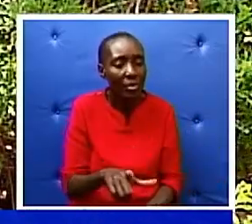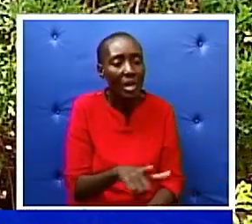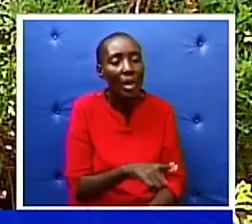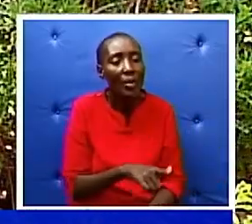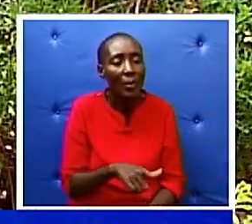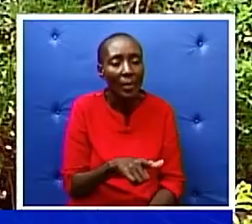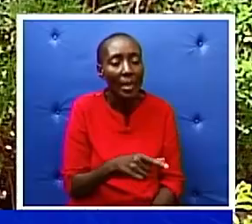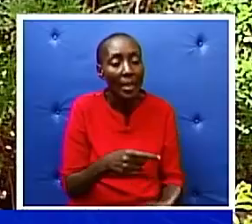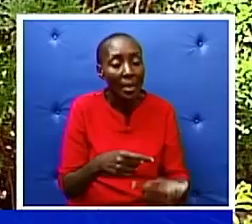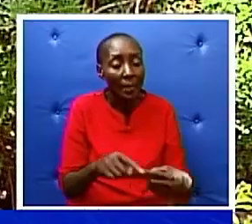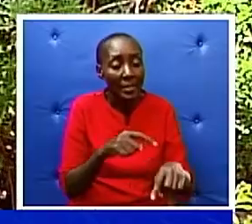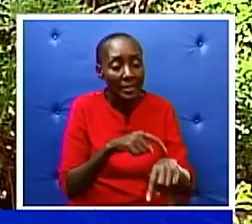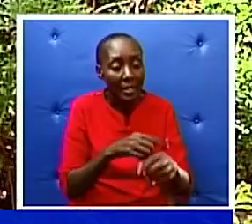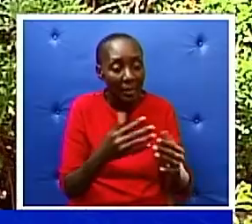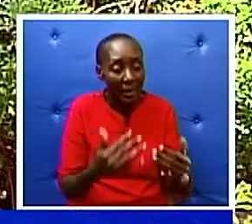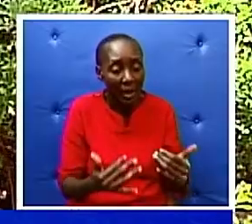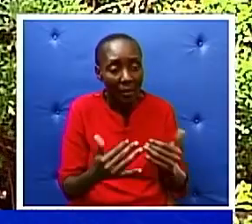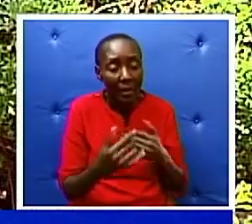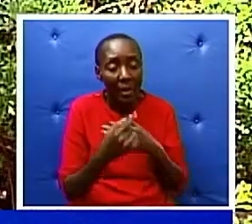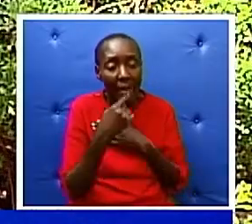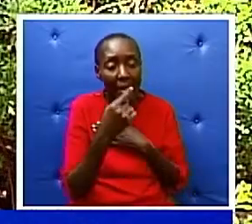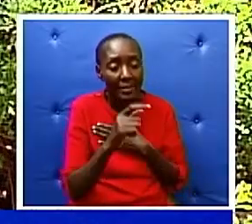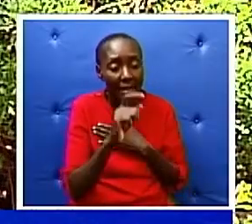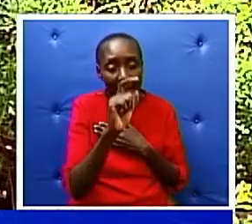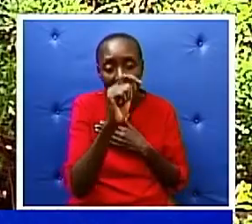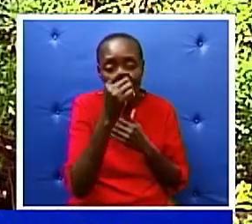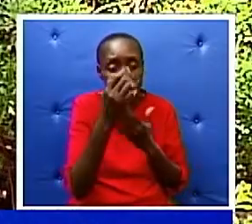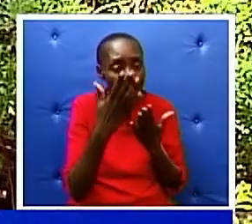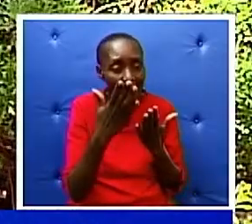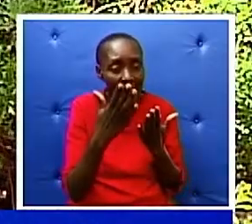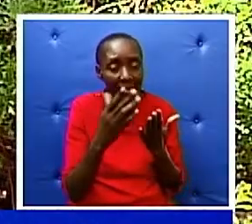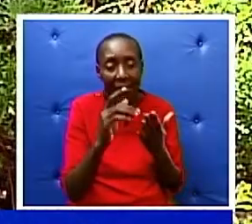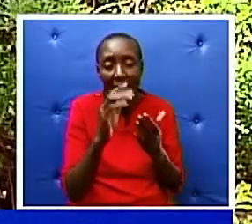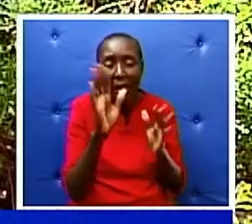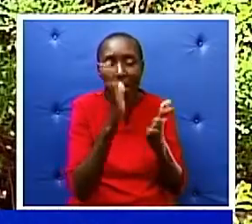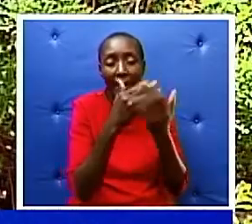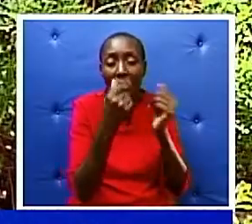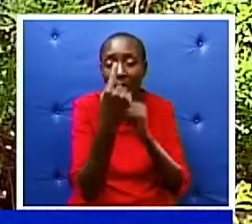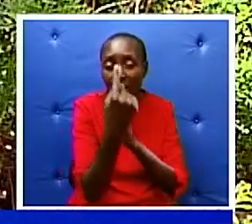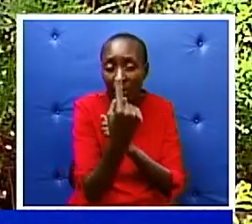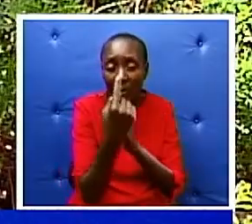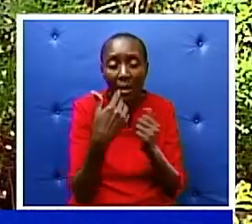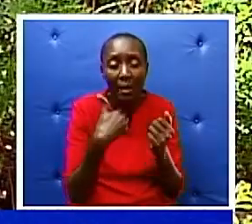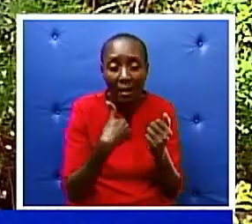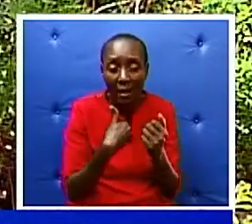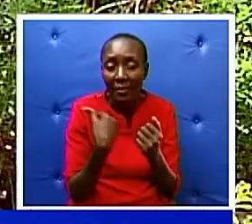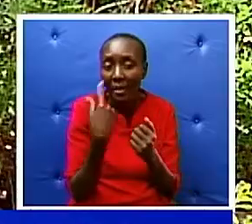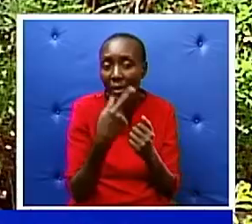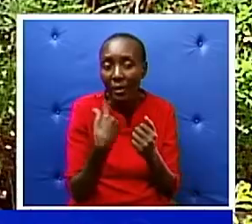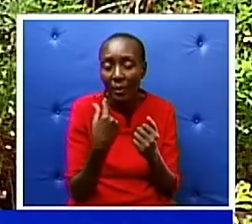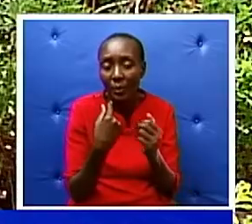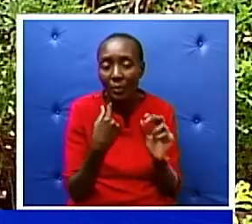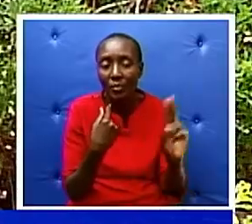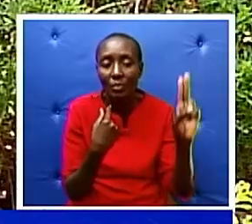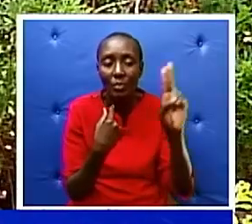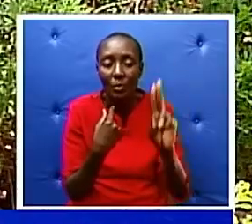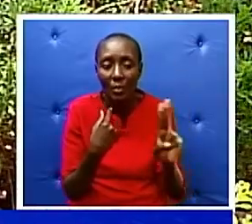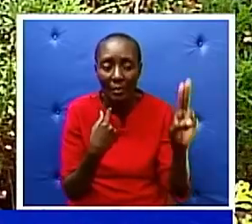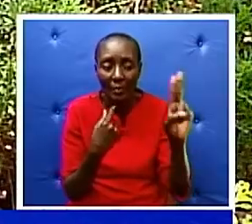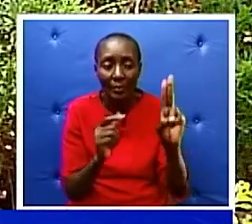of now, and I will say that Kenya has one president, and the president is Uhuru Kenyatta. And in my